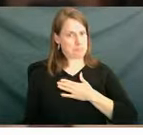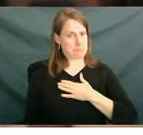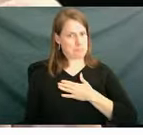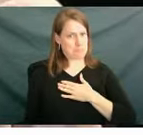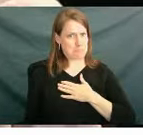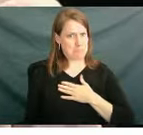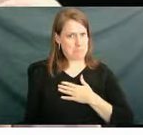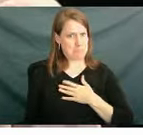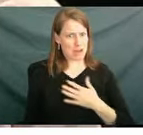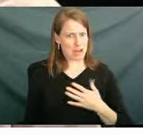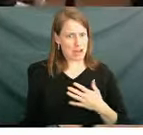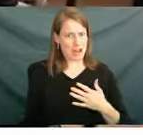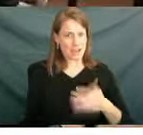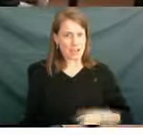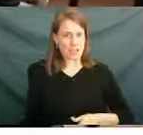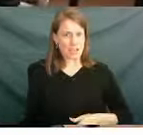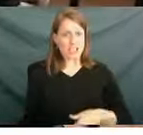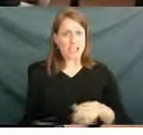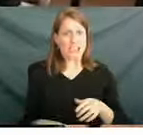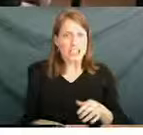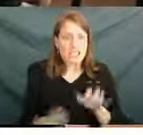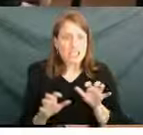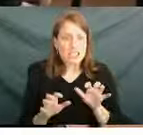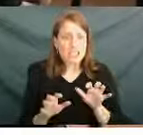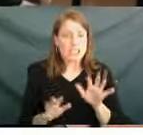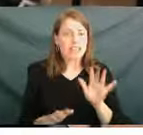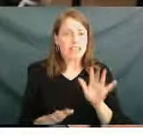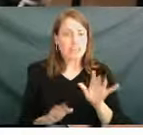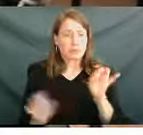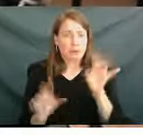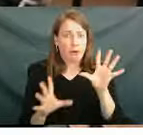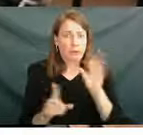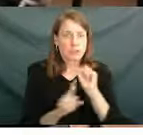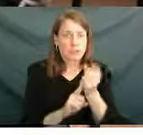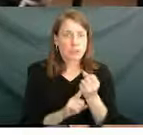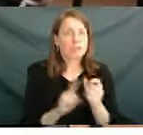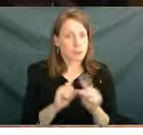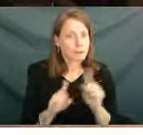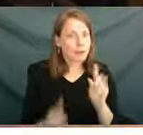it feels. I wish there was somebody I could tell.